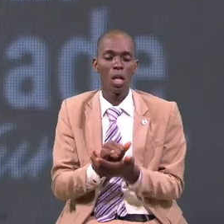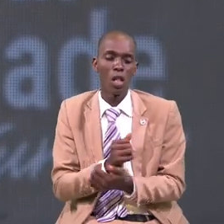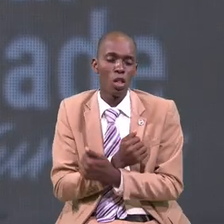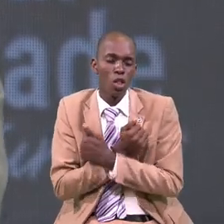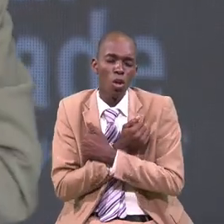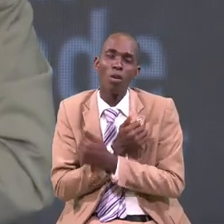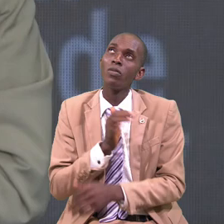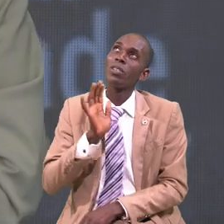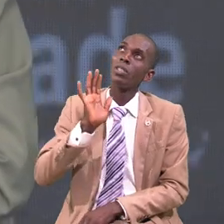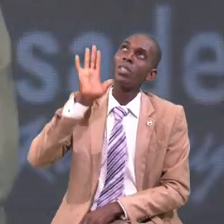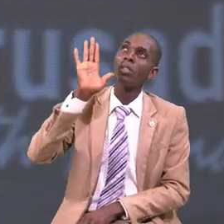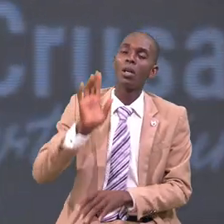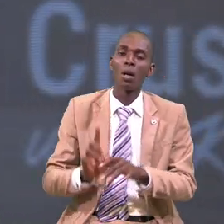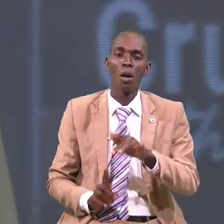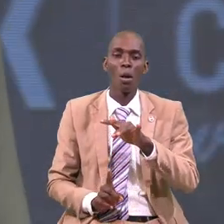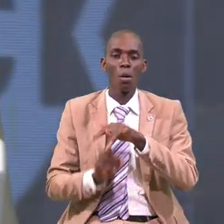appearing.